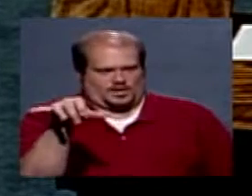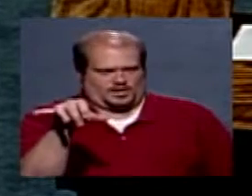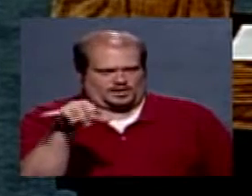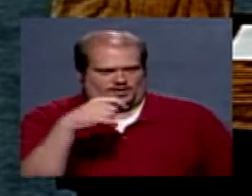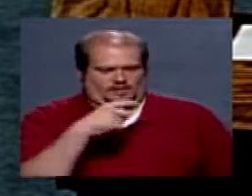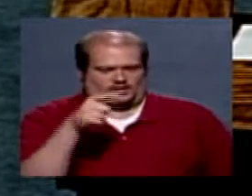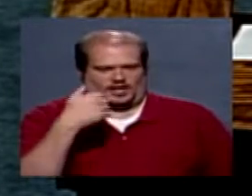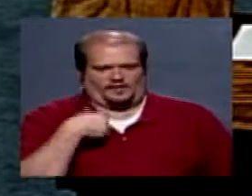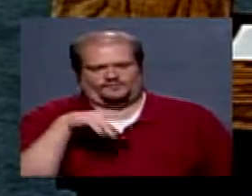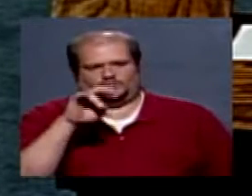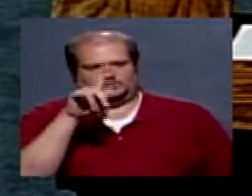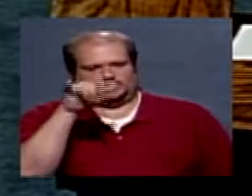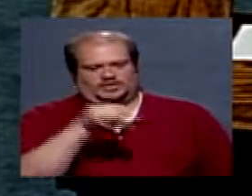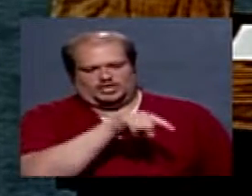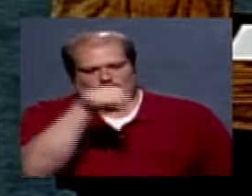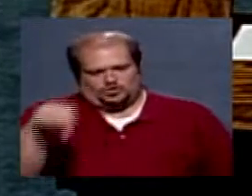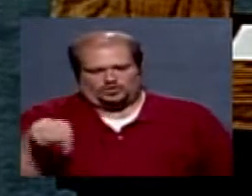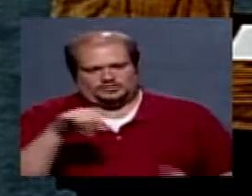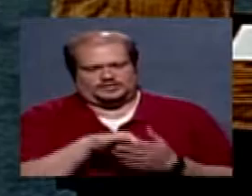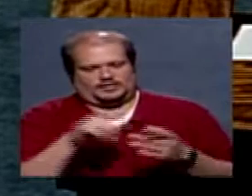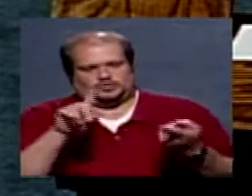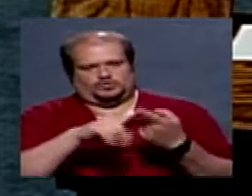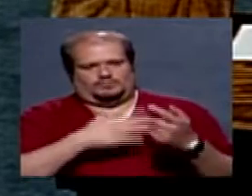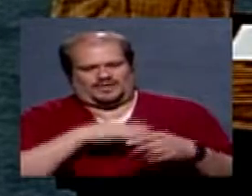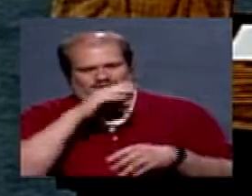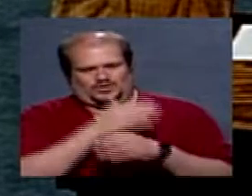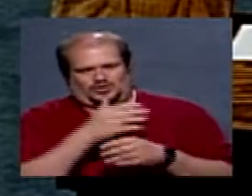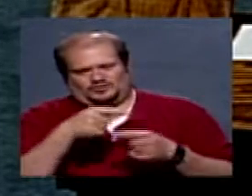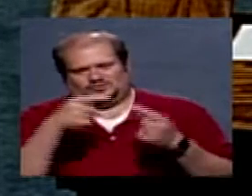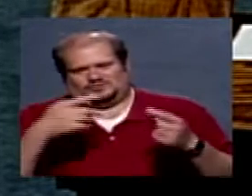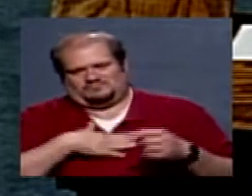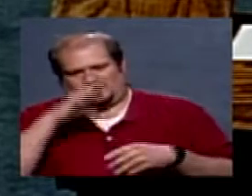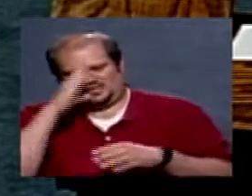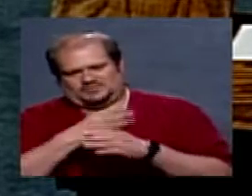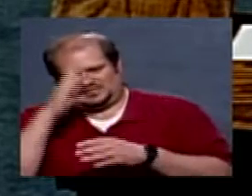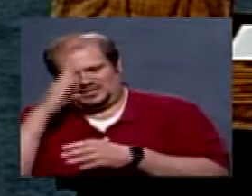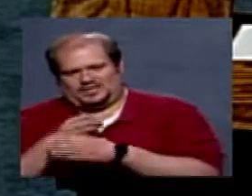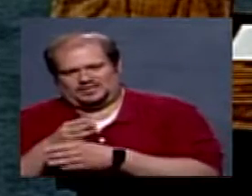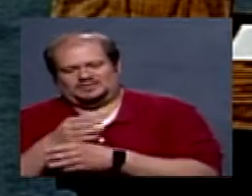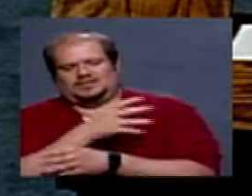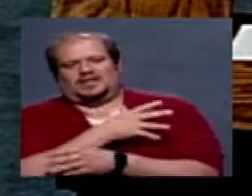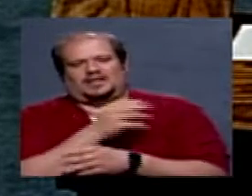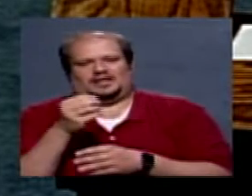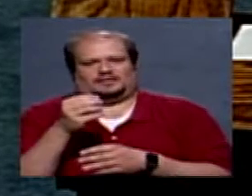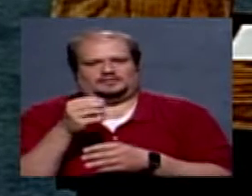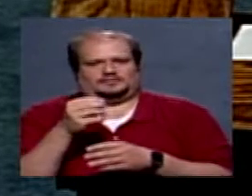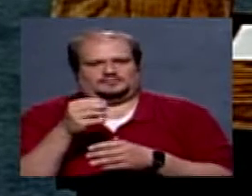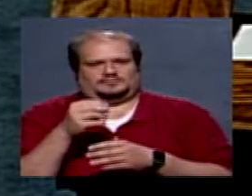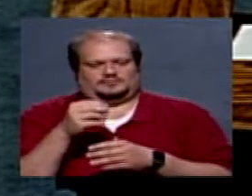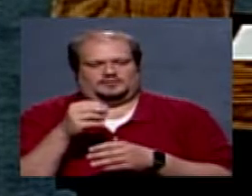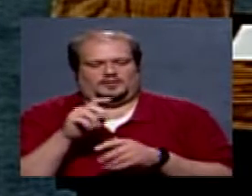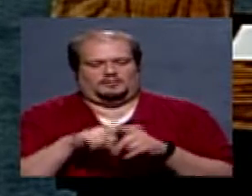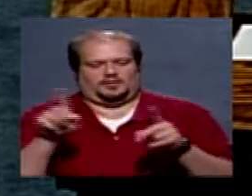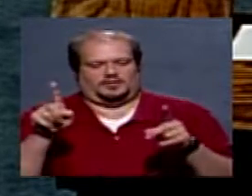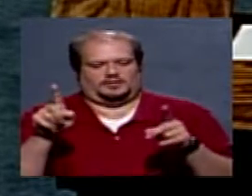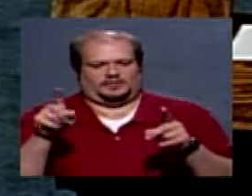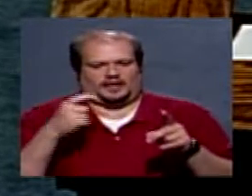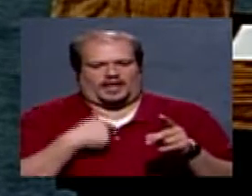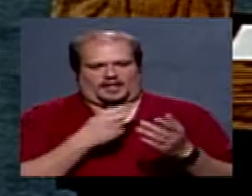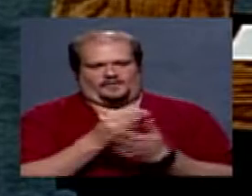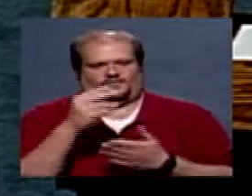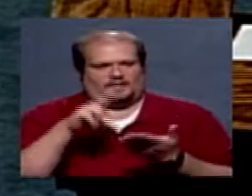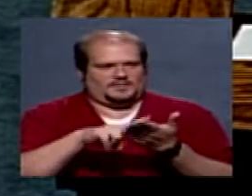got utilities crossing this drive over to my daughters, over to my sons. But I have brought a